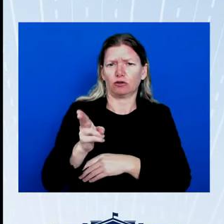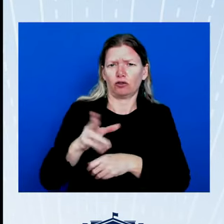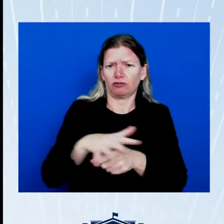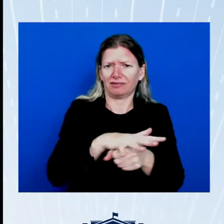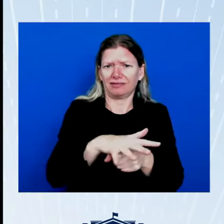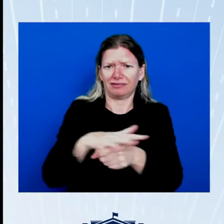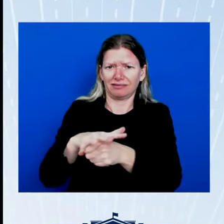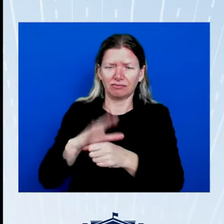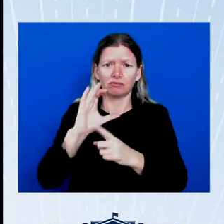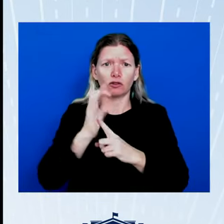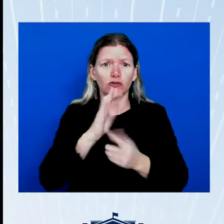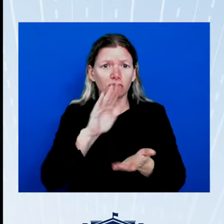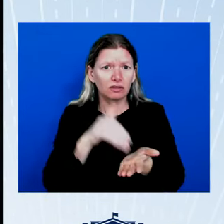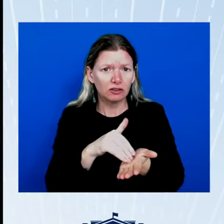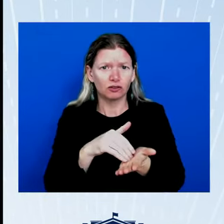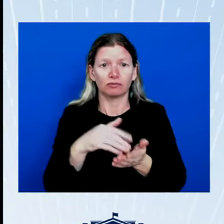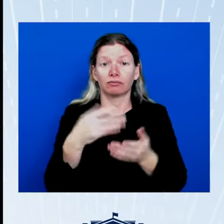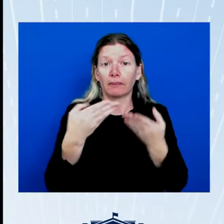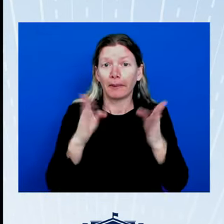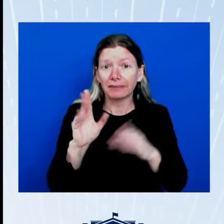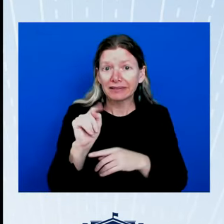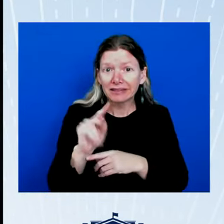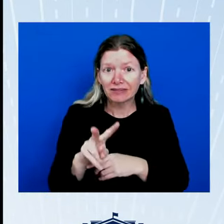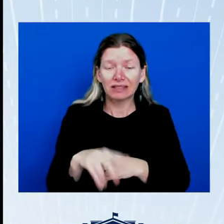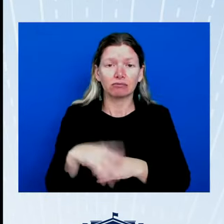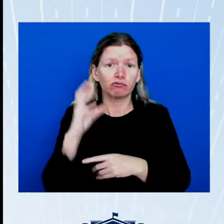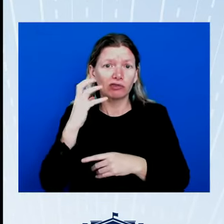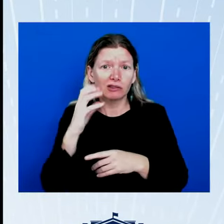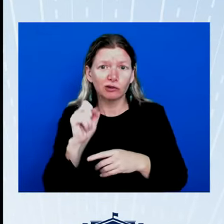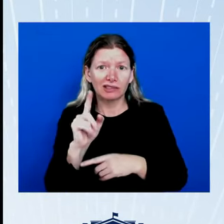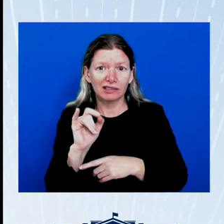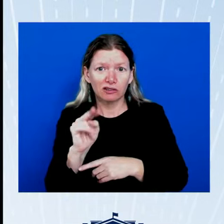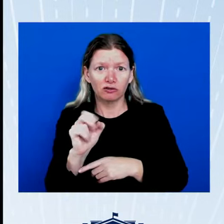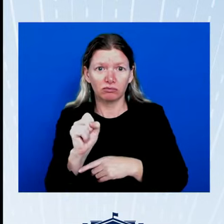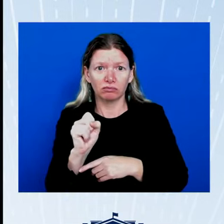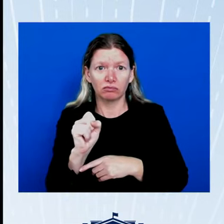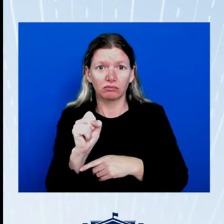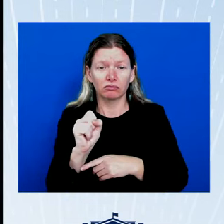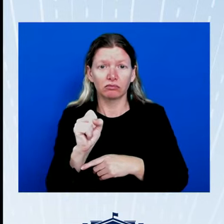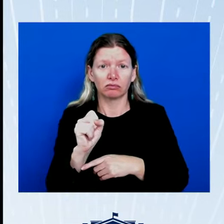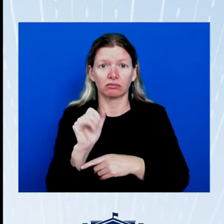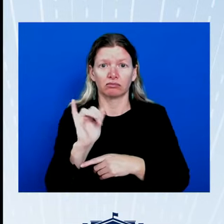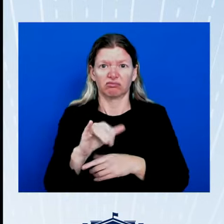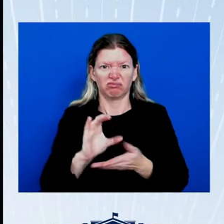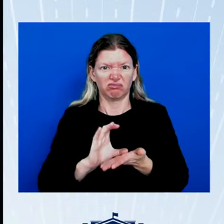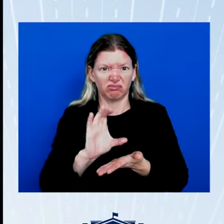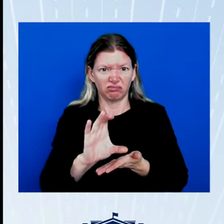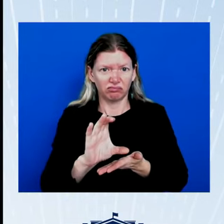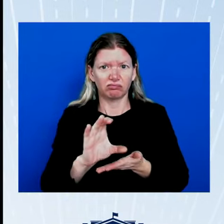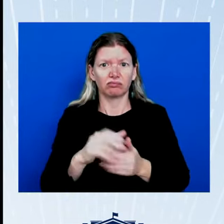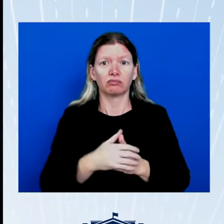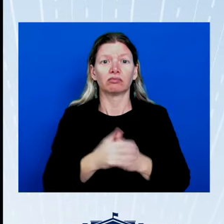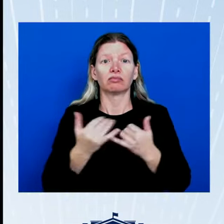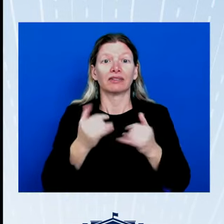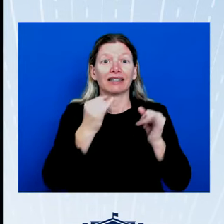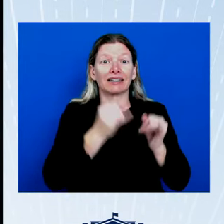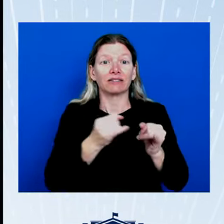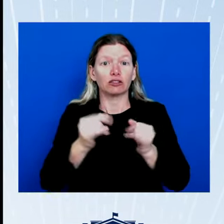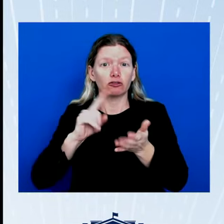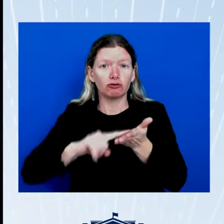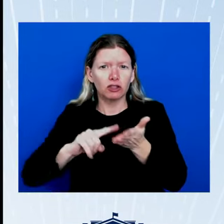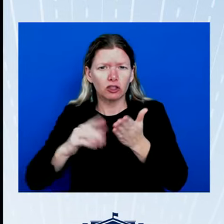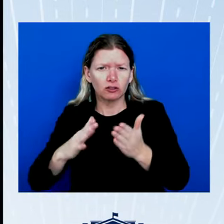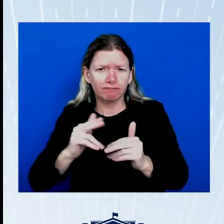individual researchers. Building on this legacy, the Biden-Harris administration has developed a new climate strategy at NEH